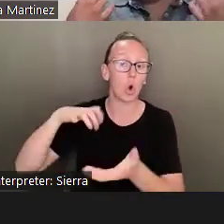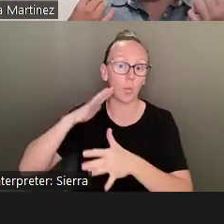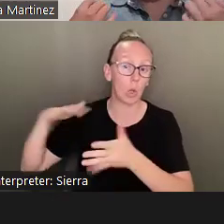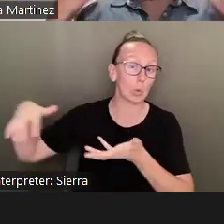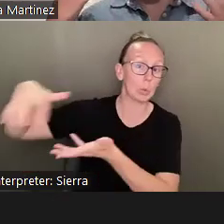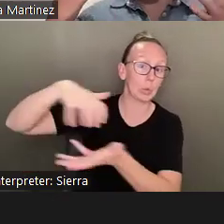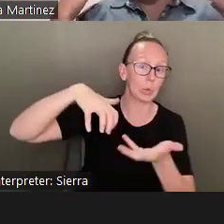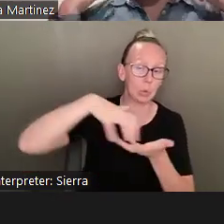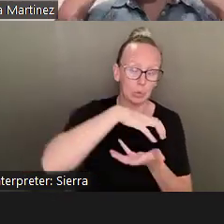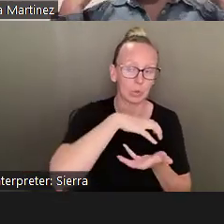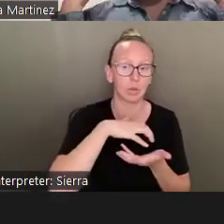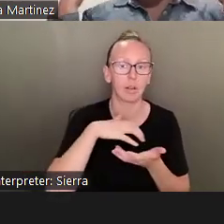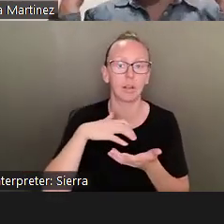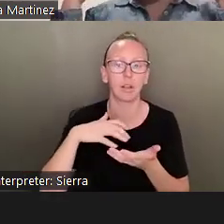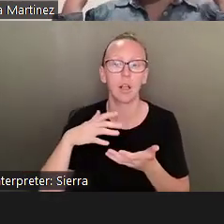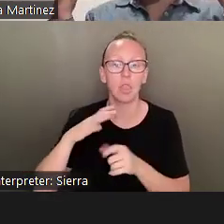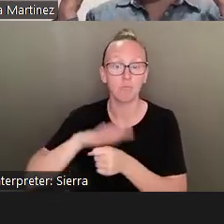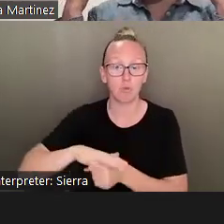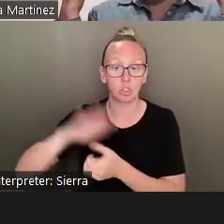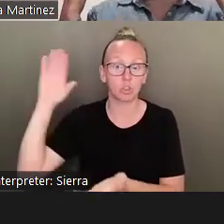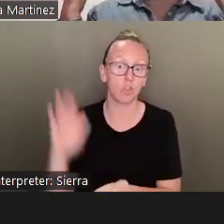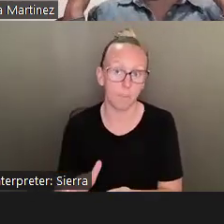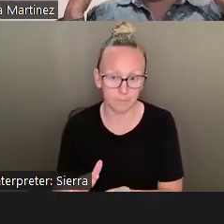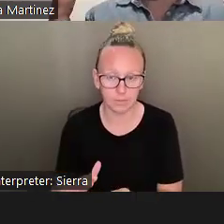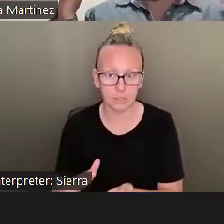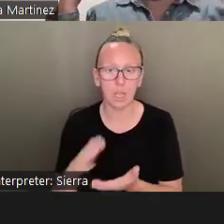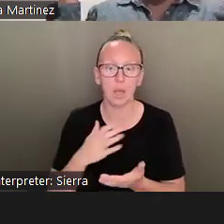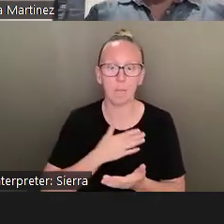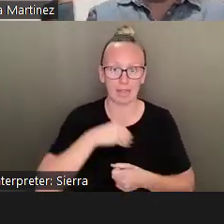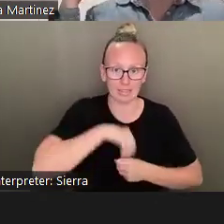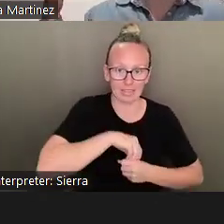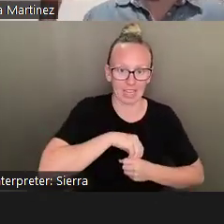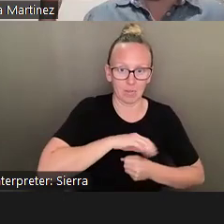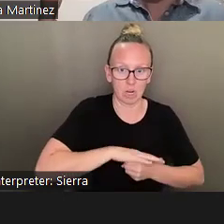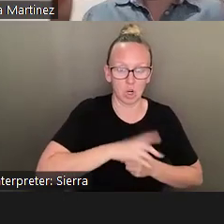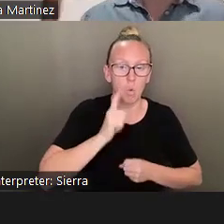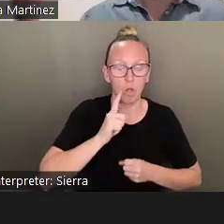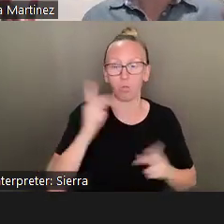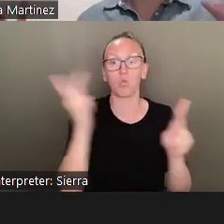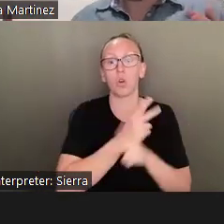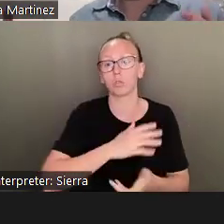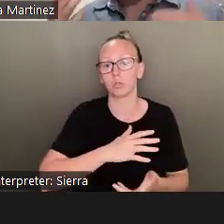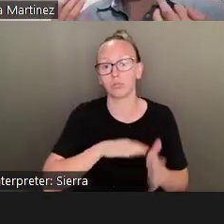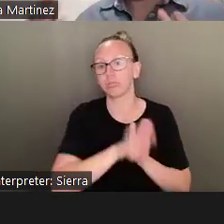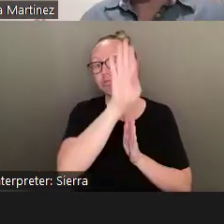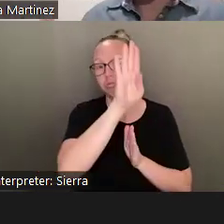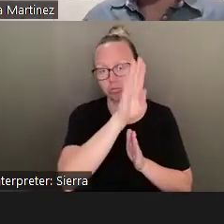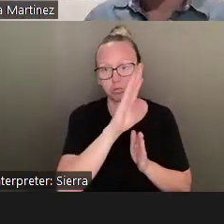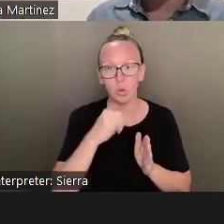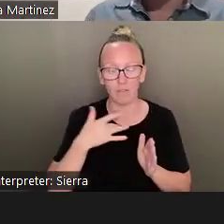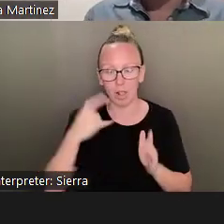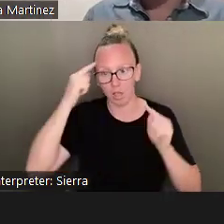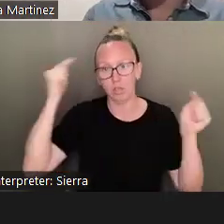me rises. So I feel like my head is full of cotton, like I'm on a transatlantic flight for days at a time. That's what it feels